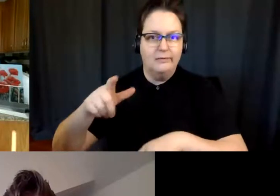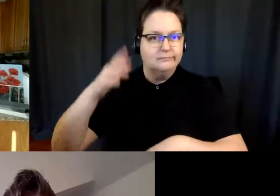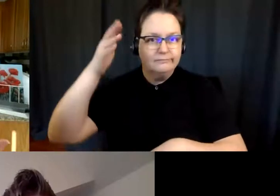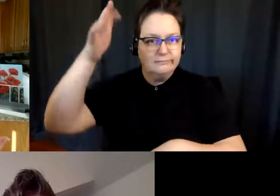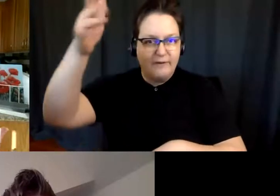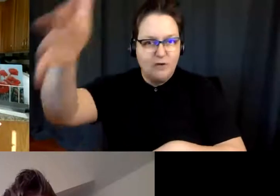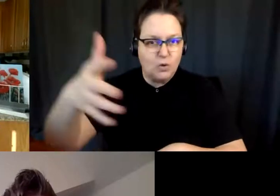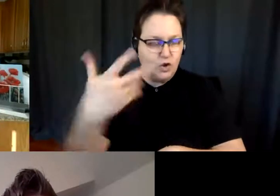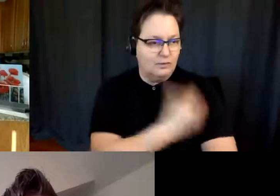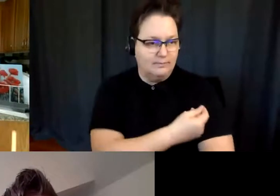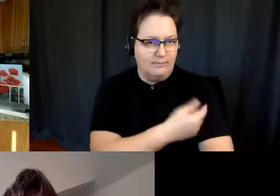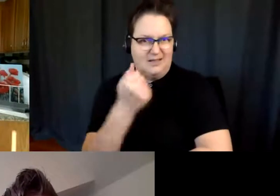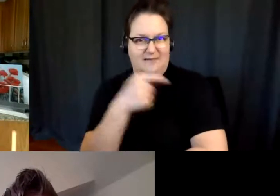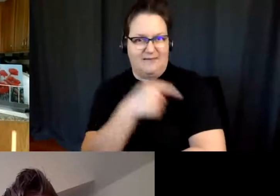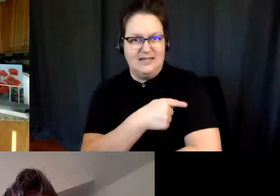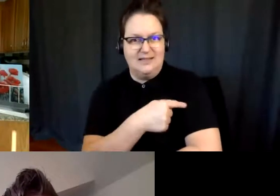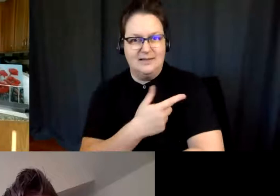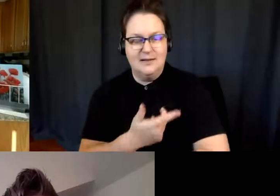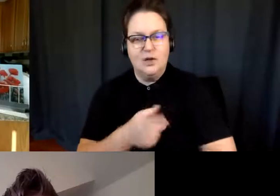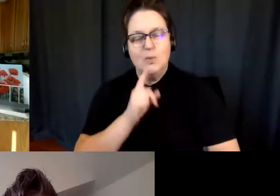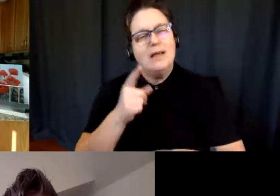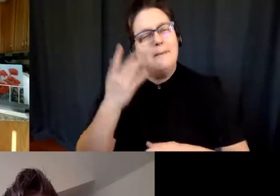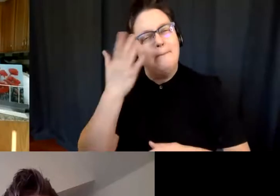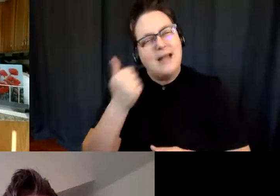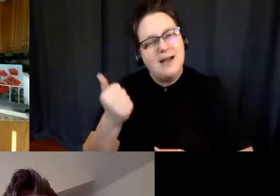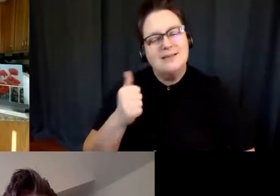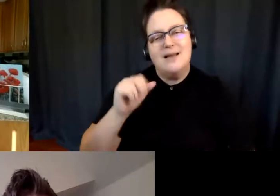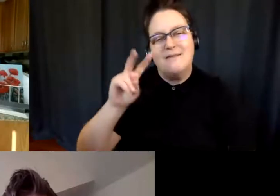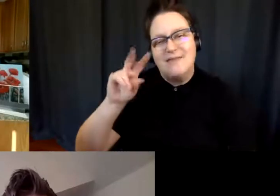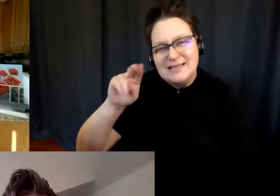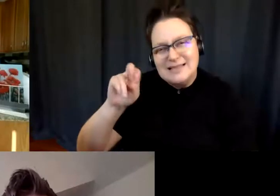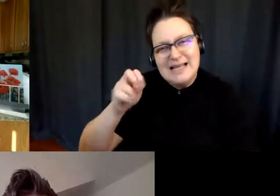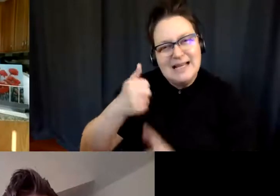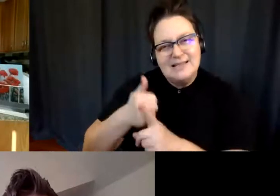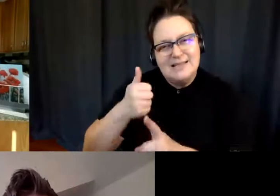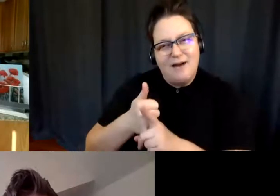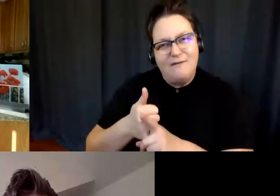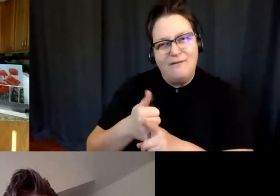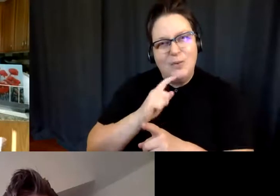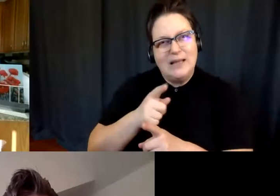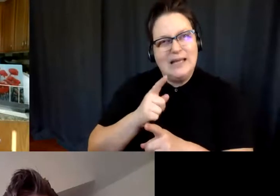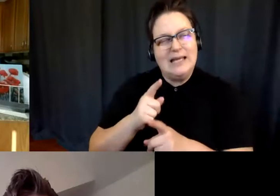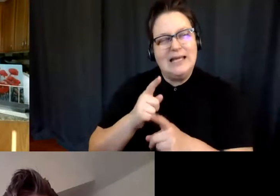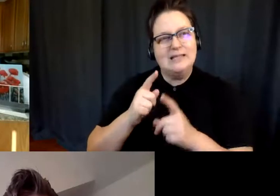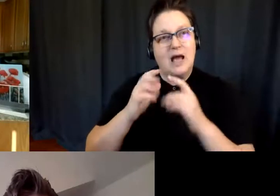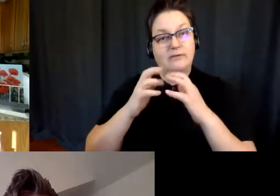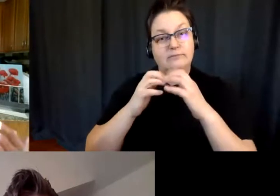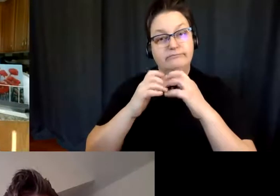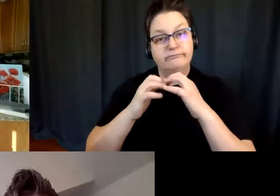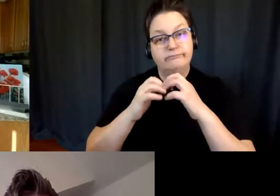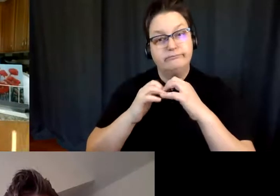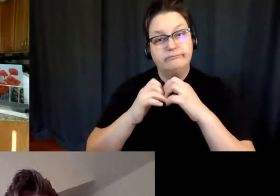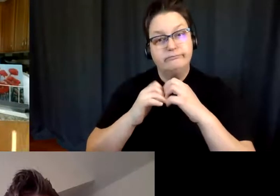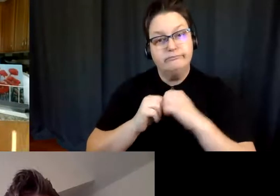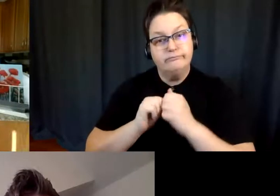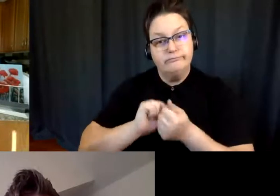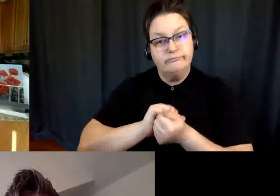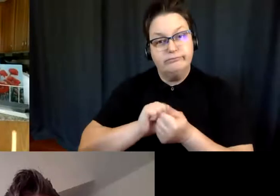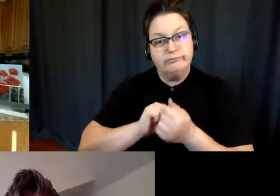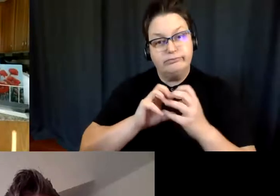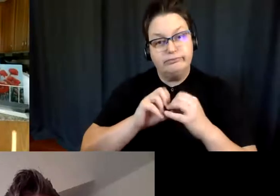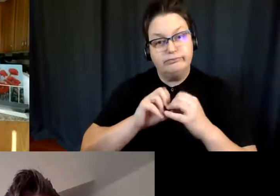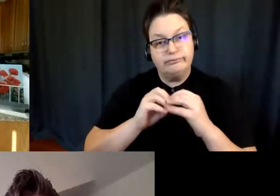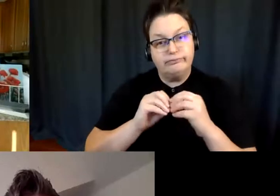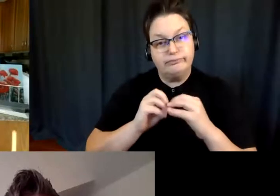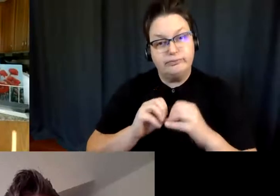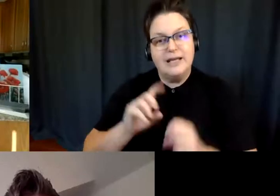made, again, is this idea that they're sort of degrading in your body really right from the minute they're administered.